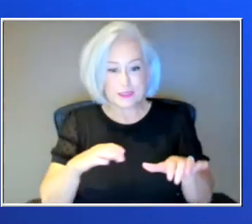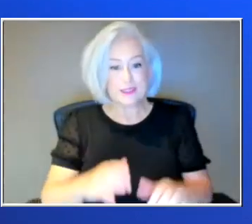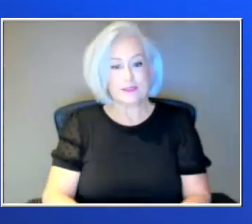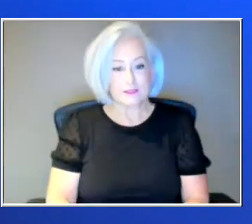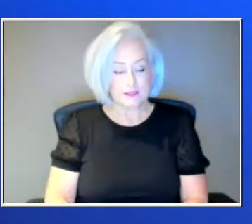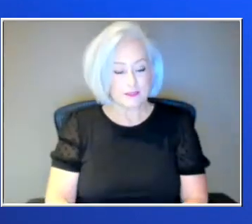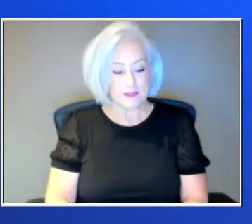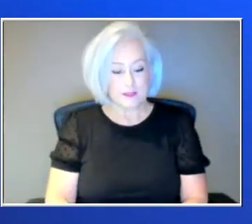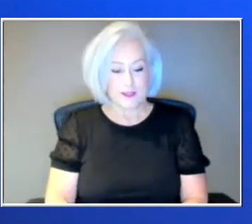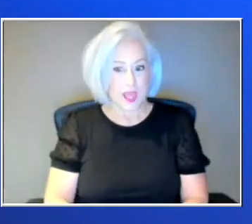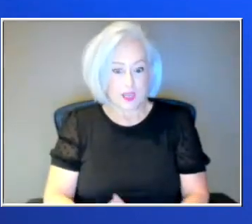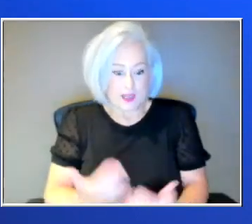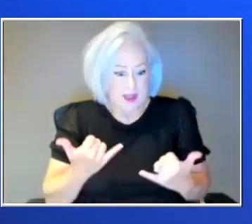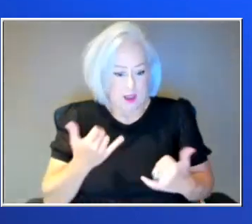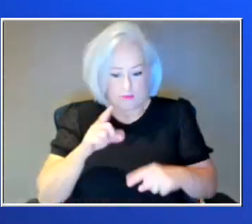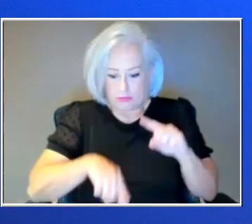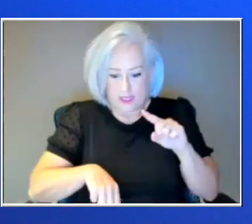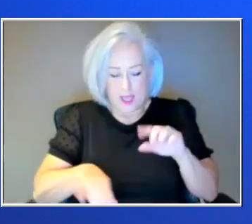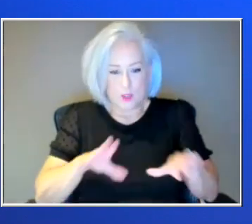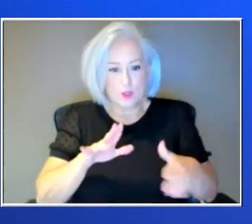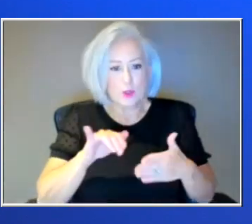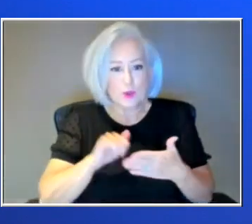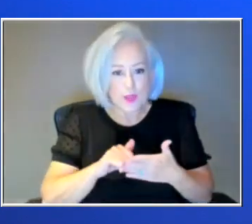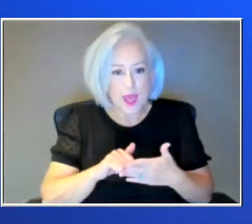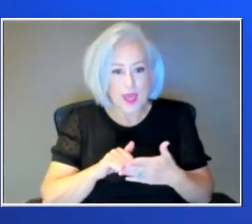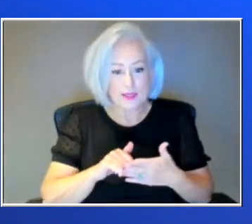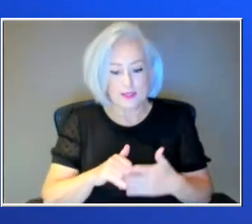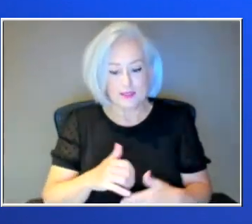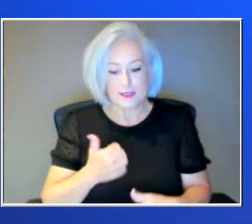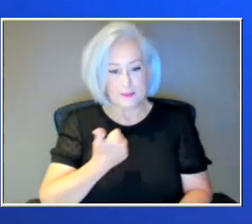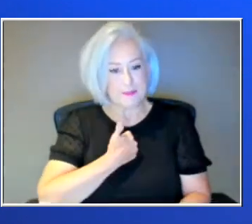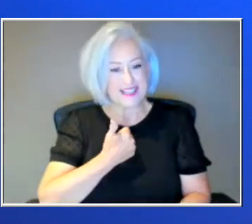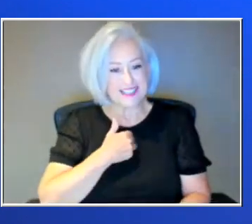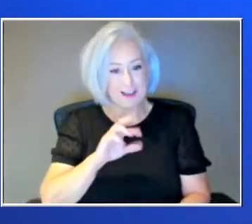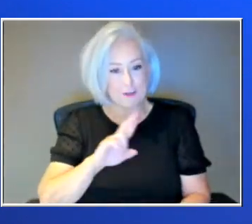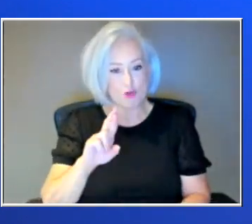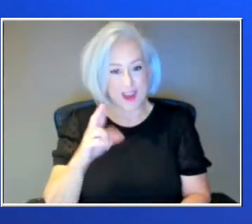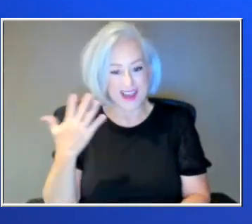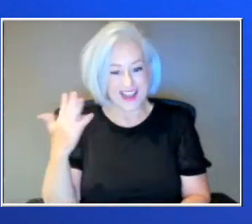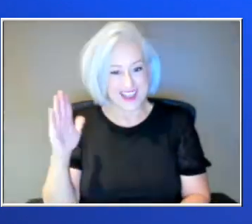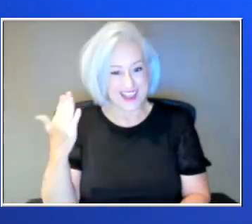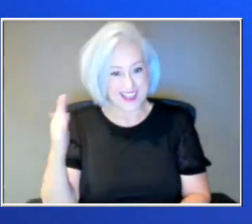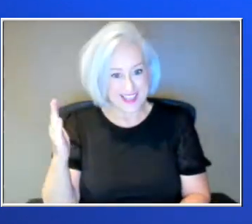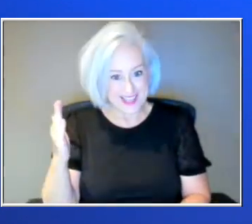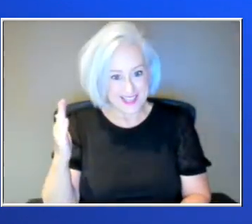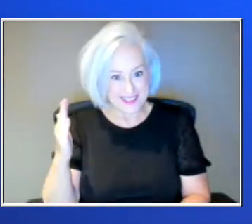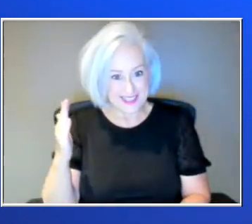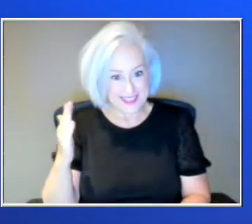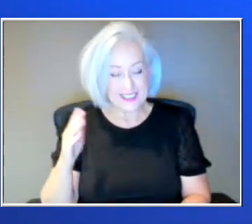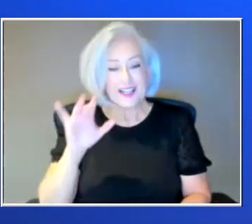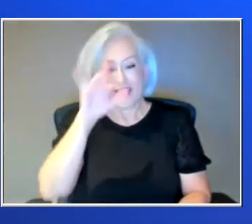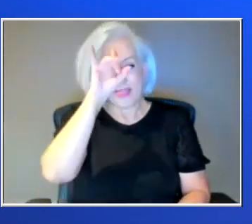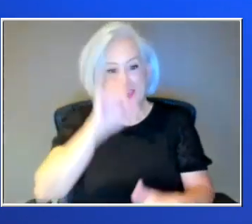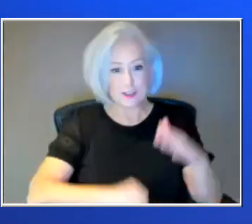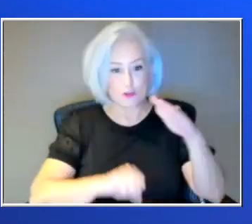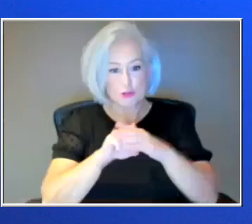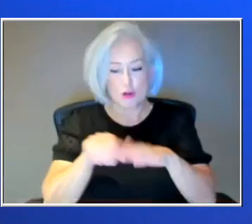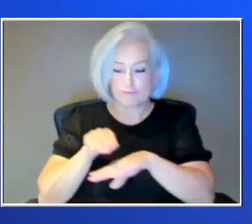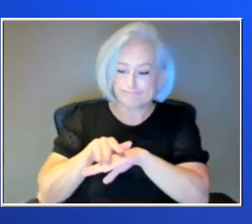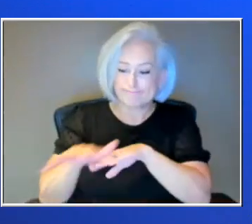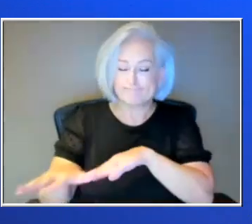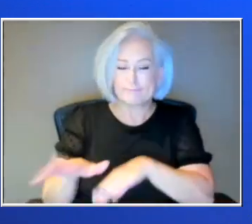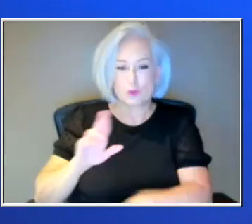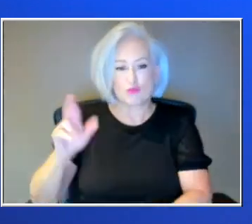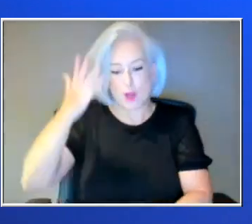longer do. And I'm primarily right-hand dominant, and it affected the right side. And so not being able to use your